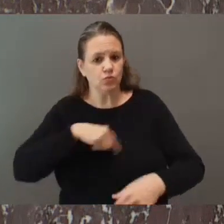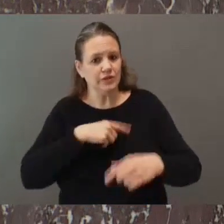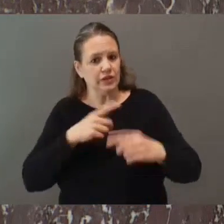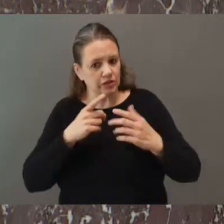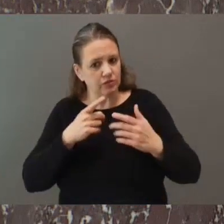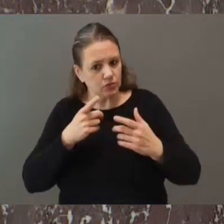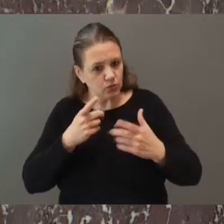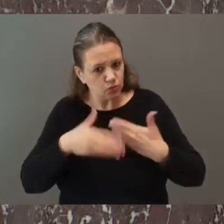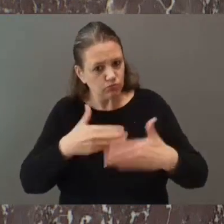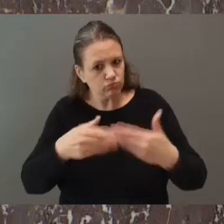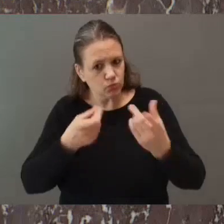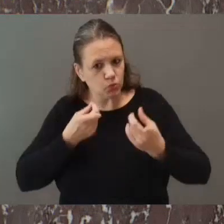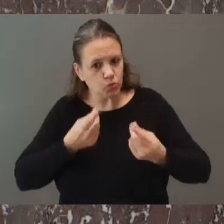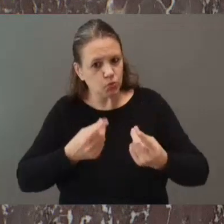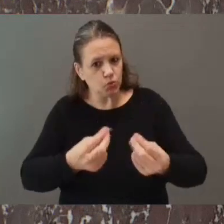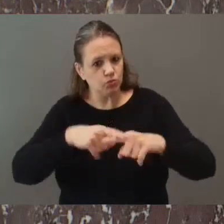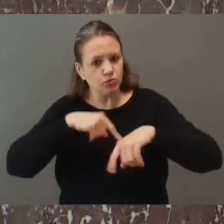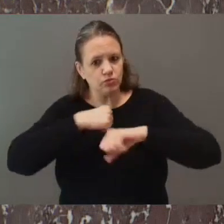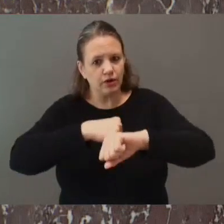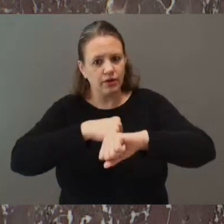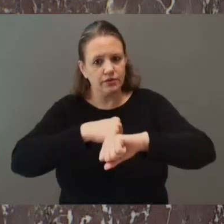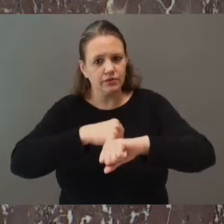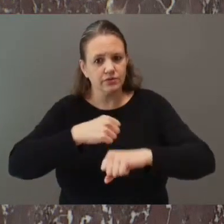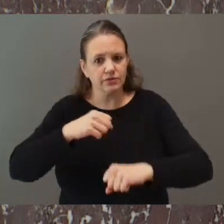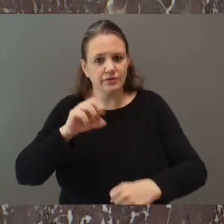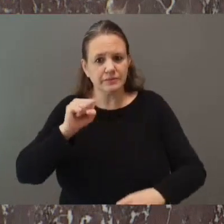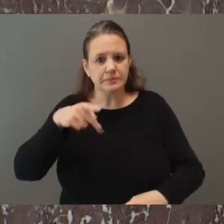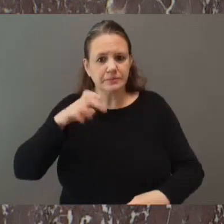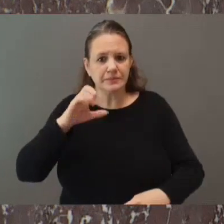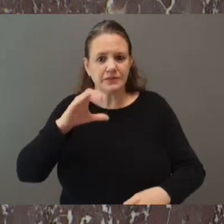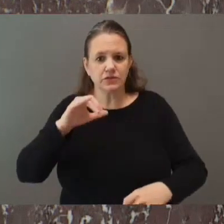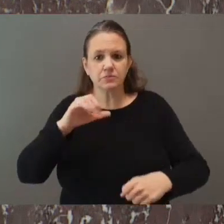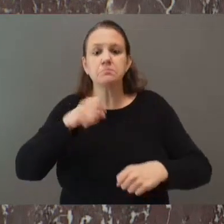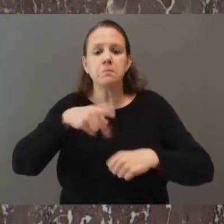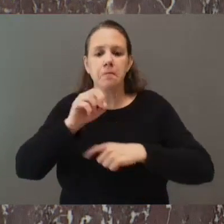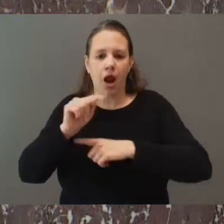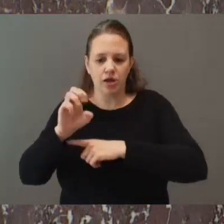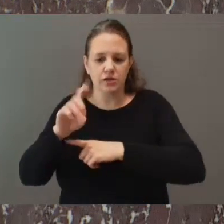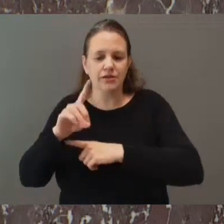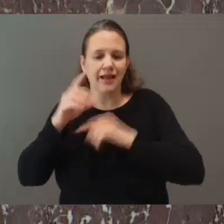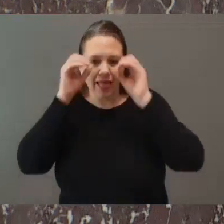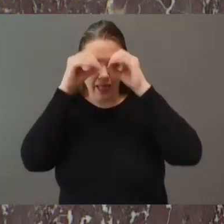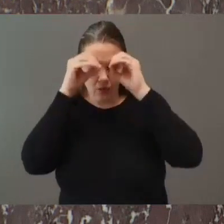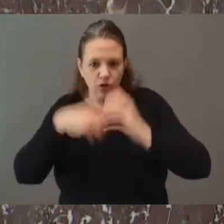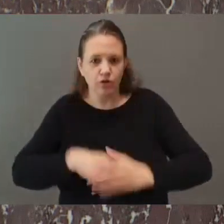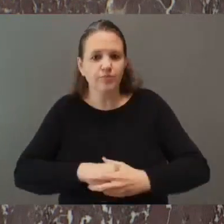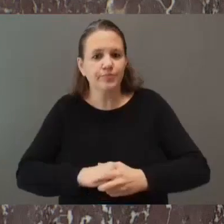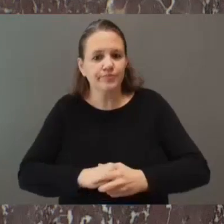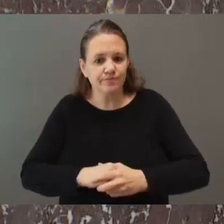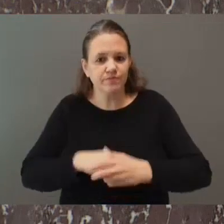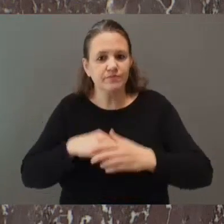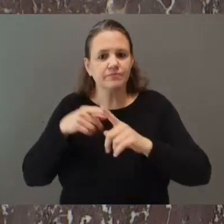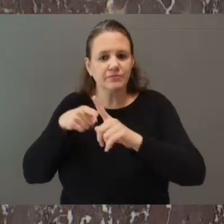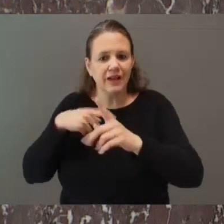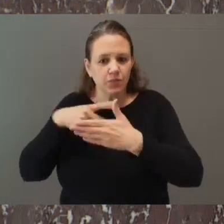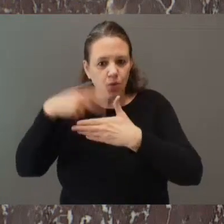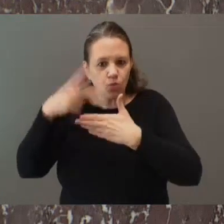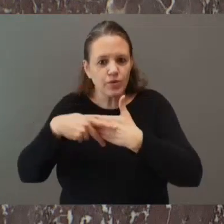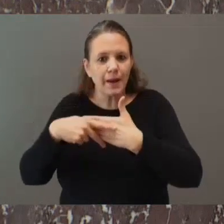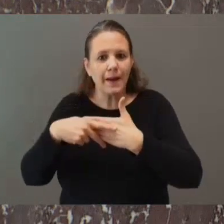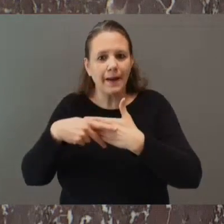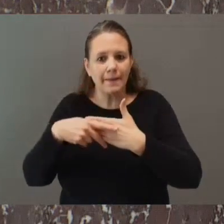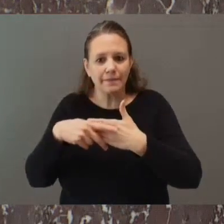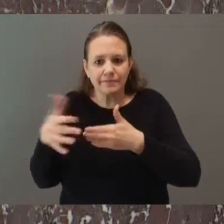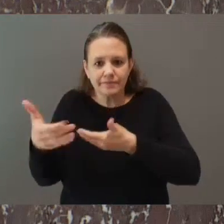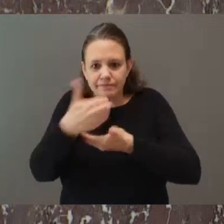the captive breeding program. We have a process in place where we are systematically working with First Nations